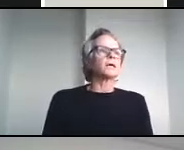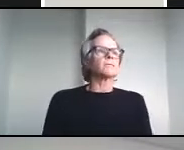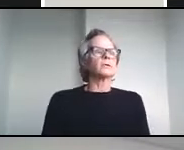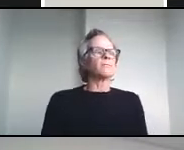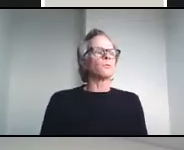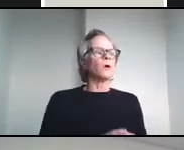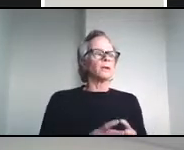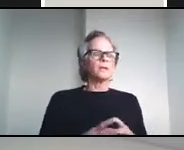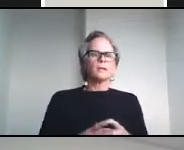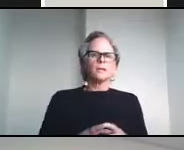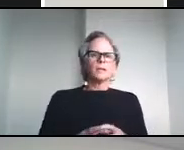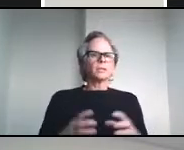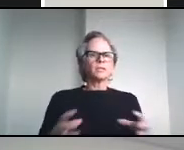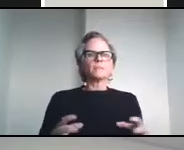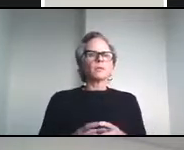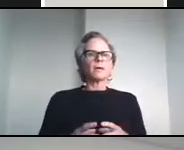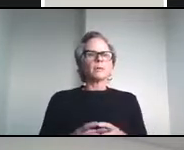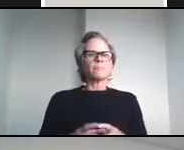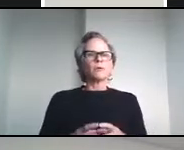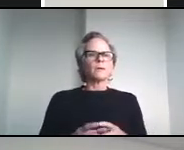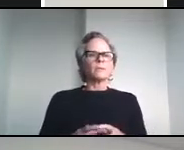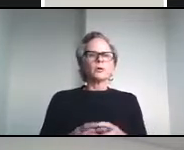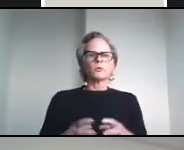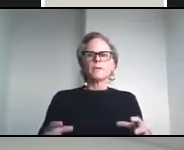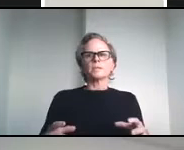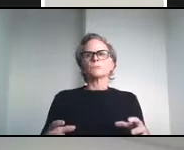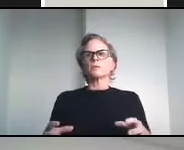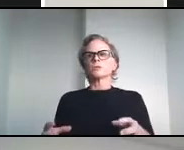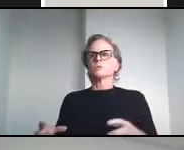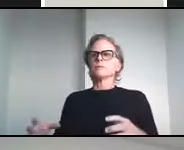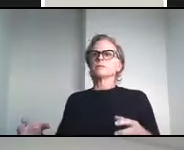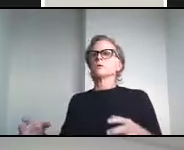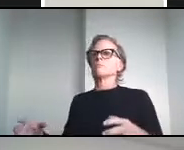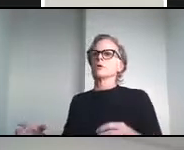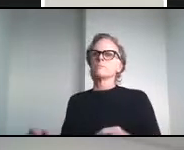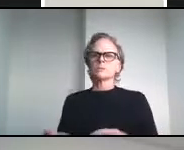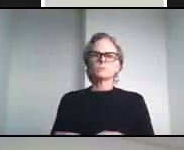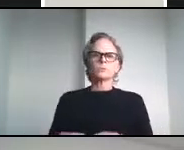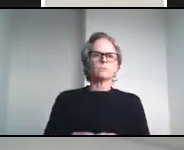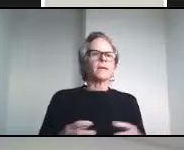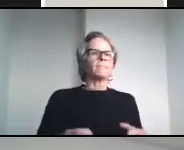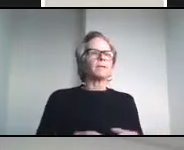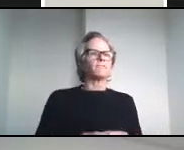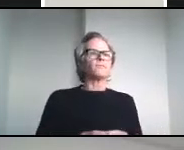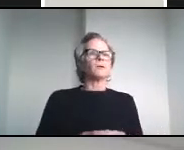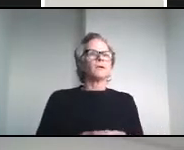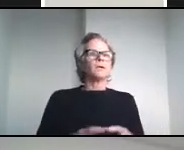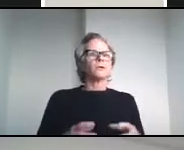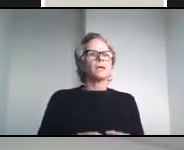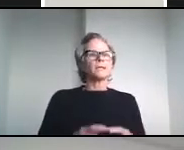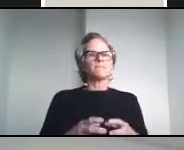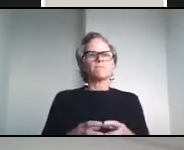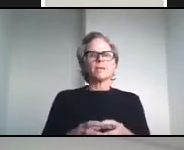of this library. Number one, in contemporary library programming, no space really should be single purpose. We're aiming